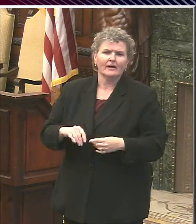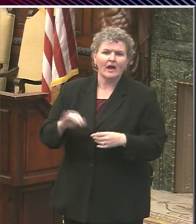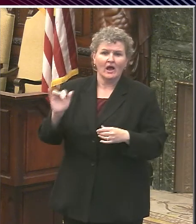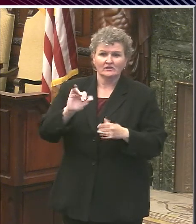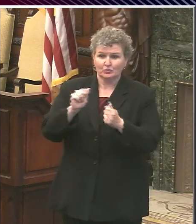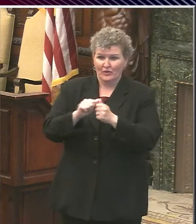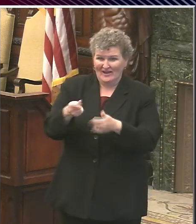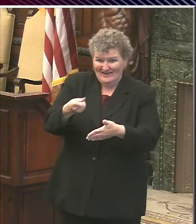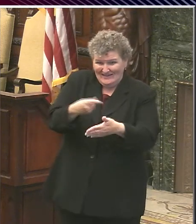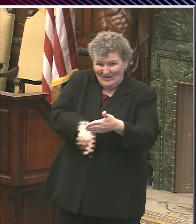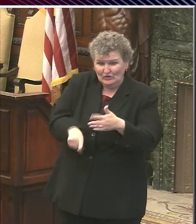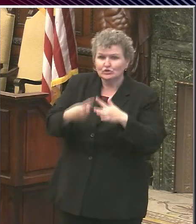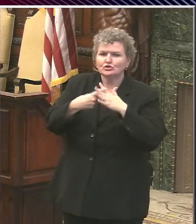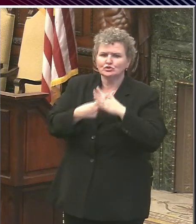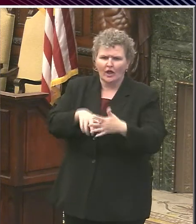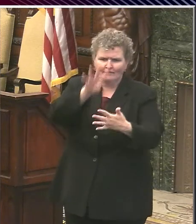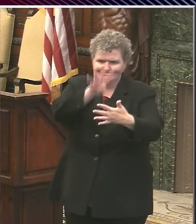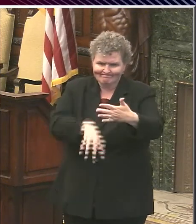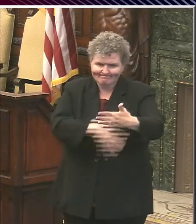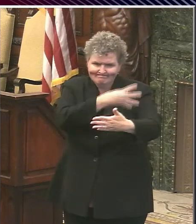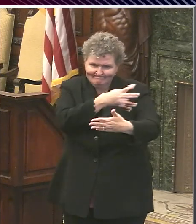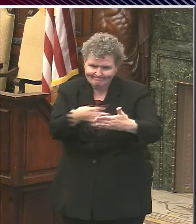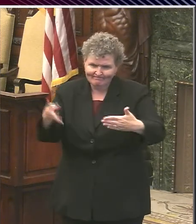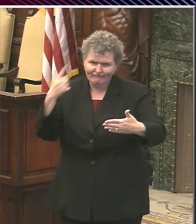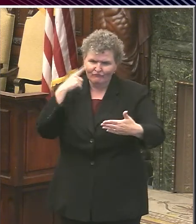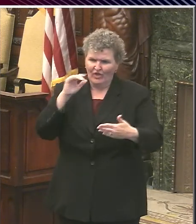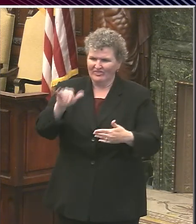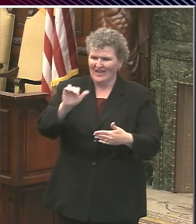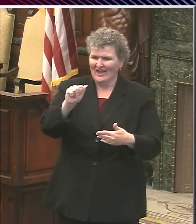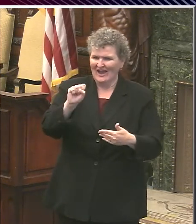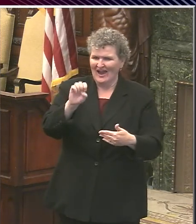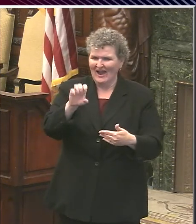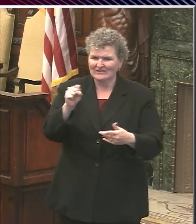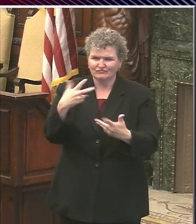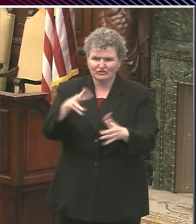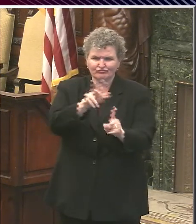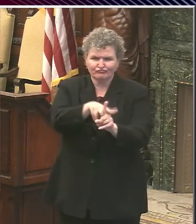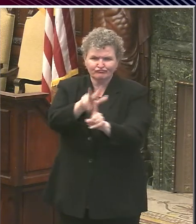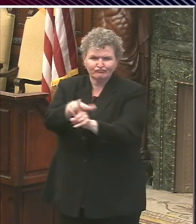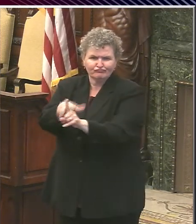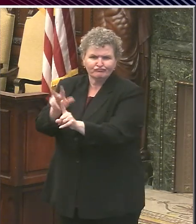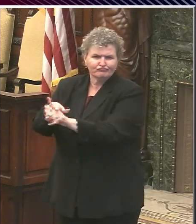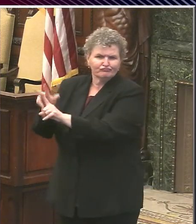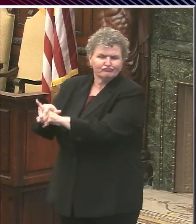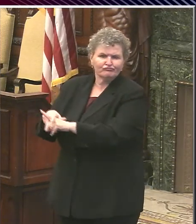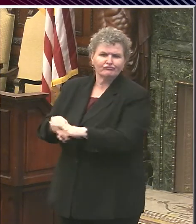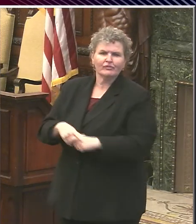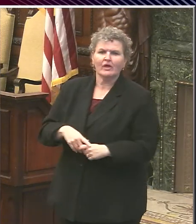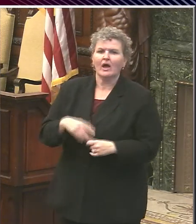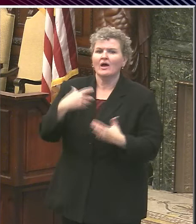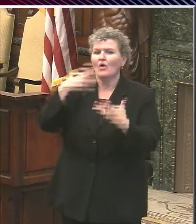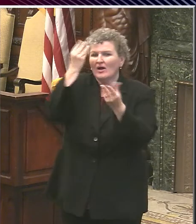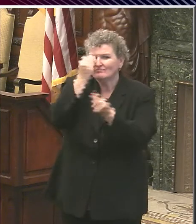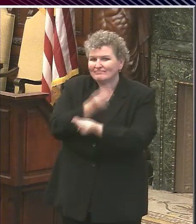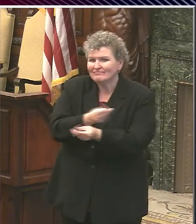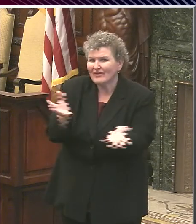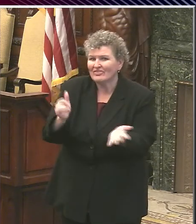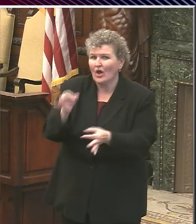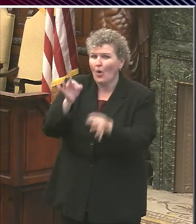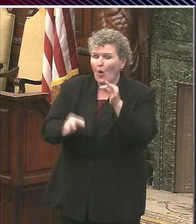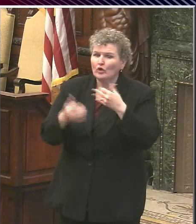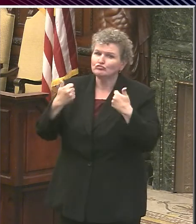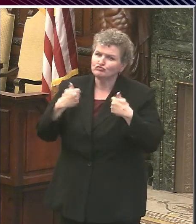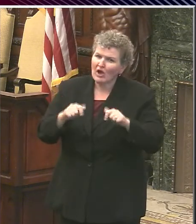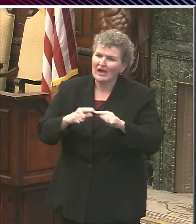week, start scheduling for cases that had been filed beforehand. As I said, the court has been trying to be cooperative, and they